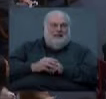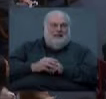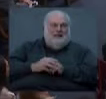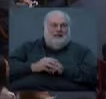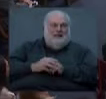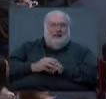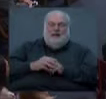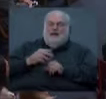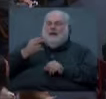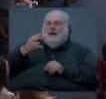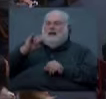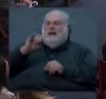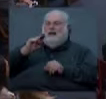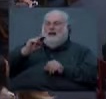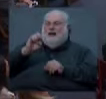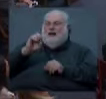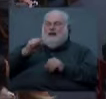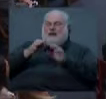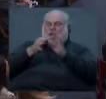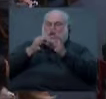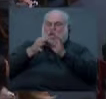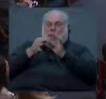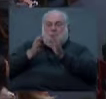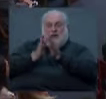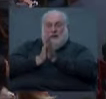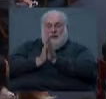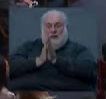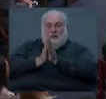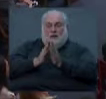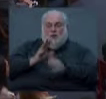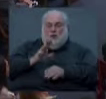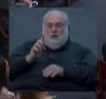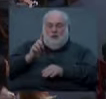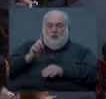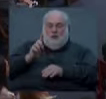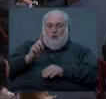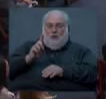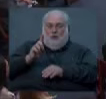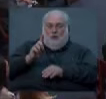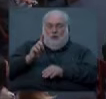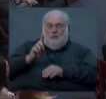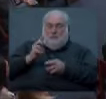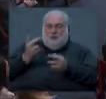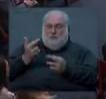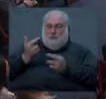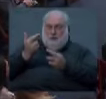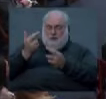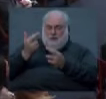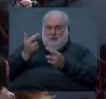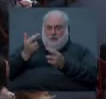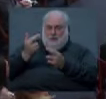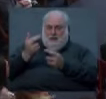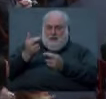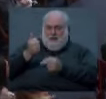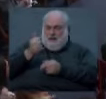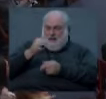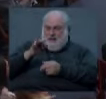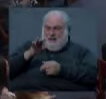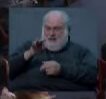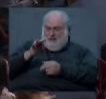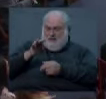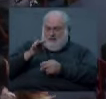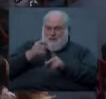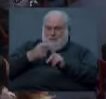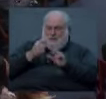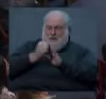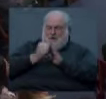Mayor, as a point of privilege, I am going to ask that we withdraw my resolution, item 19,